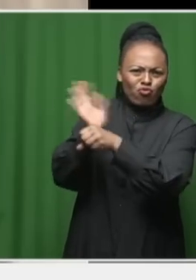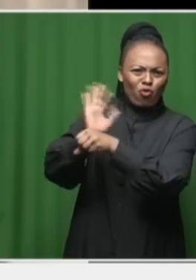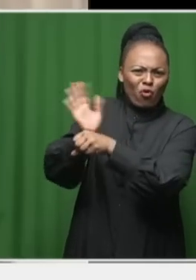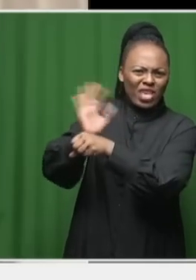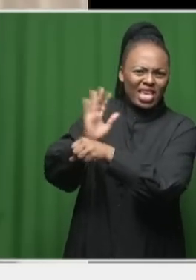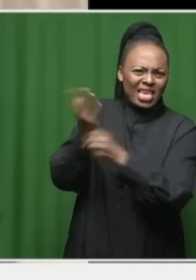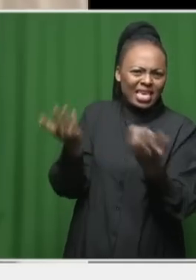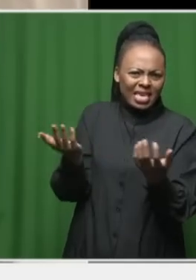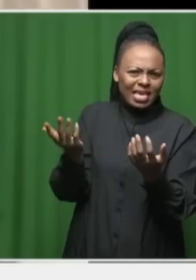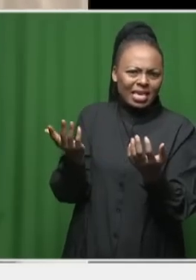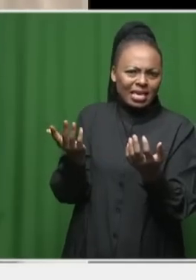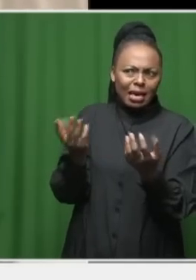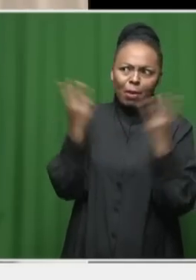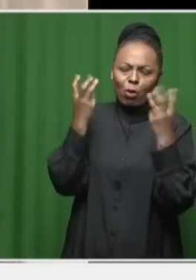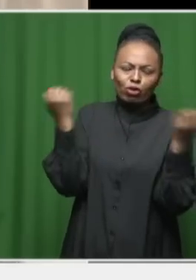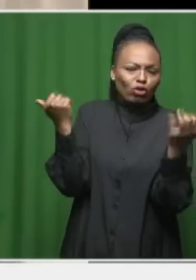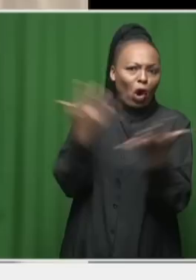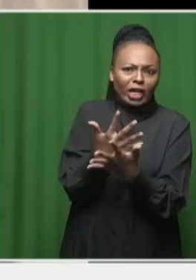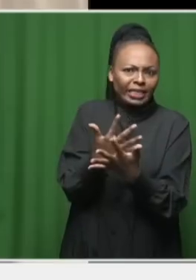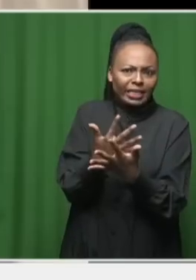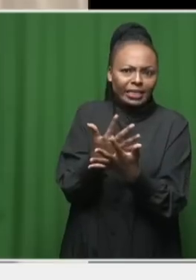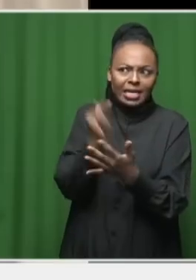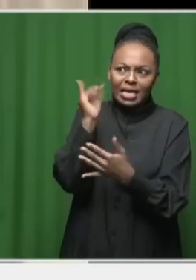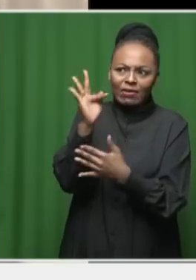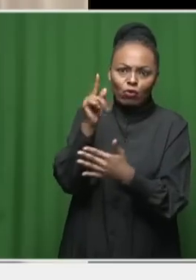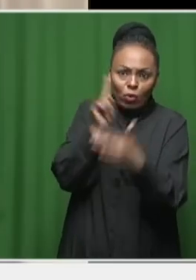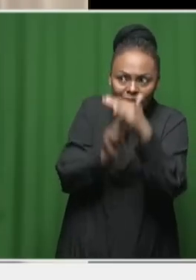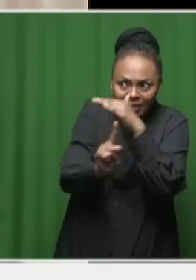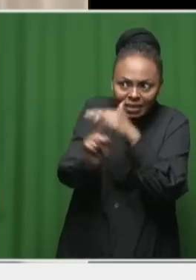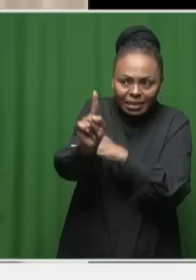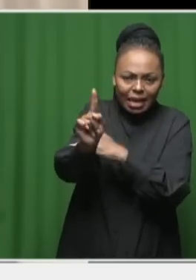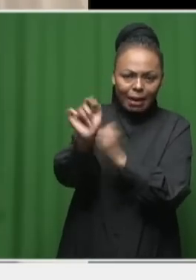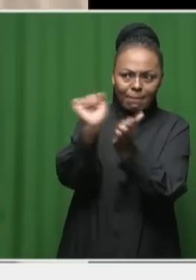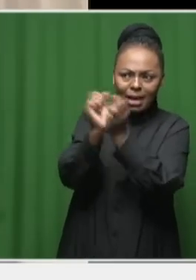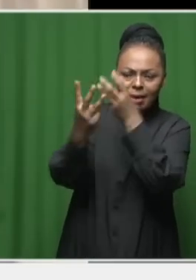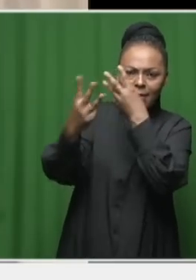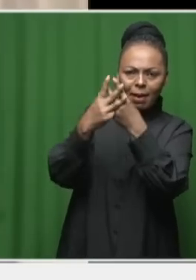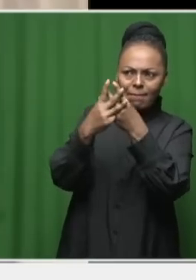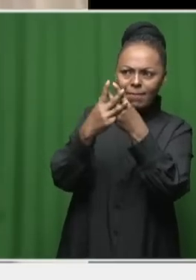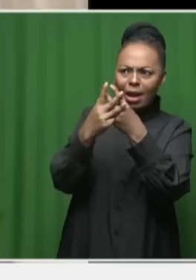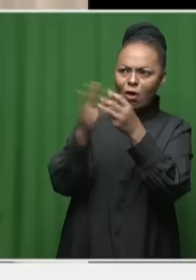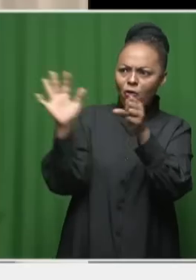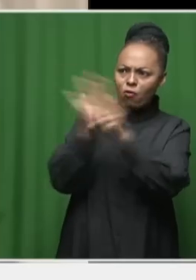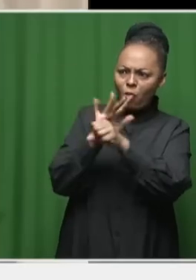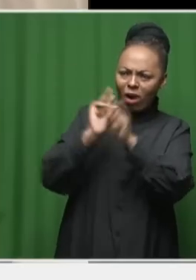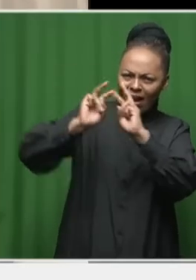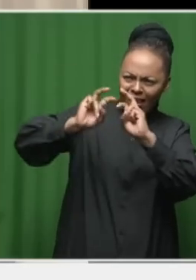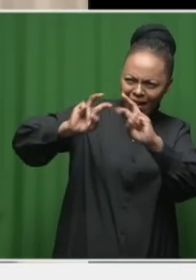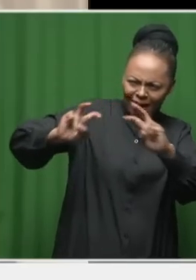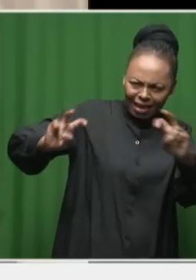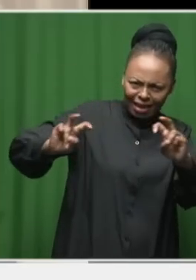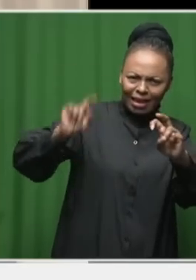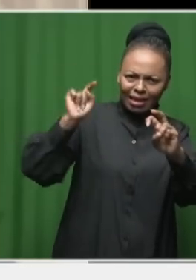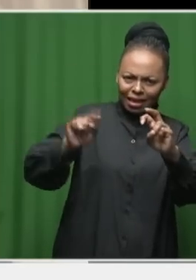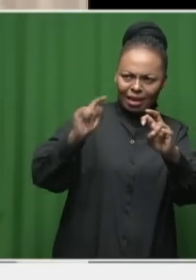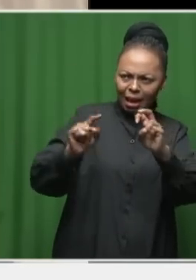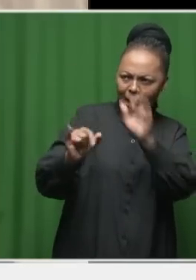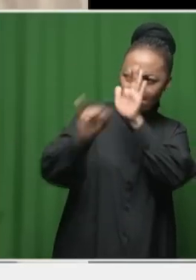it's one thing and the people are shocked. If you go in the prison and there's a full-blown investigation, what you're